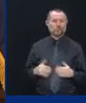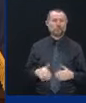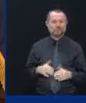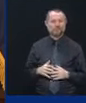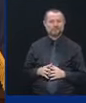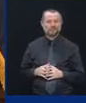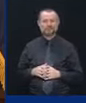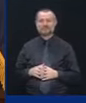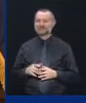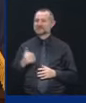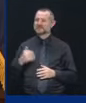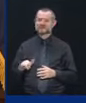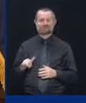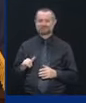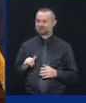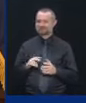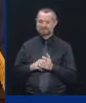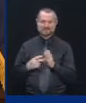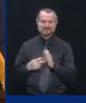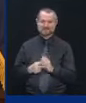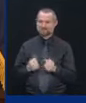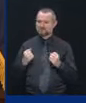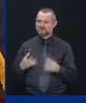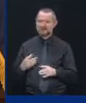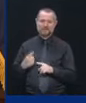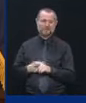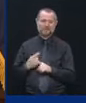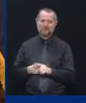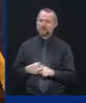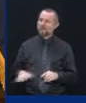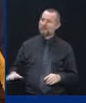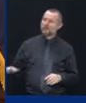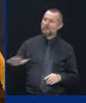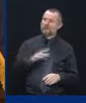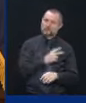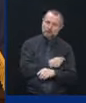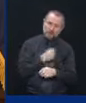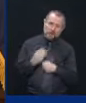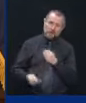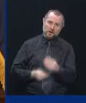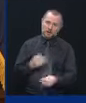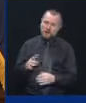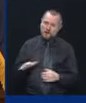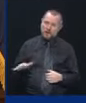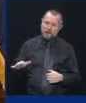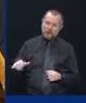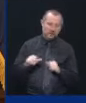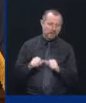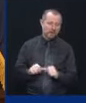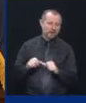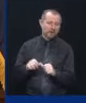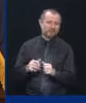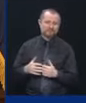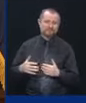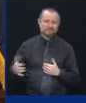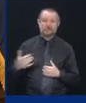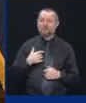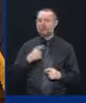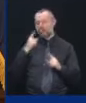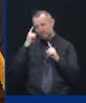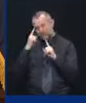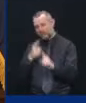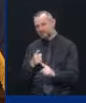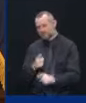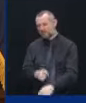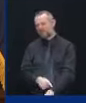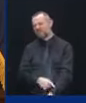still talking about months. So yes, this is going to be a long,